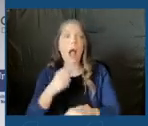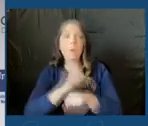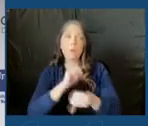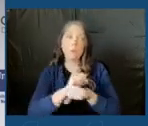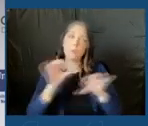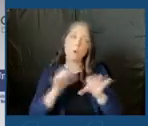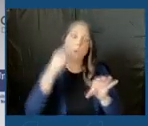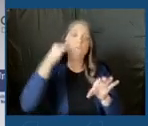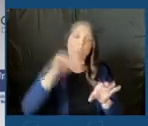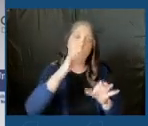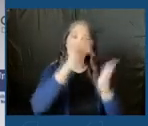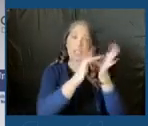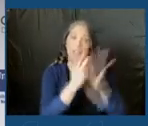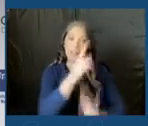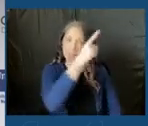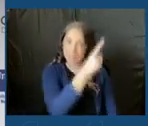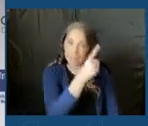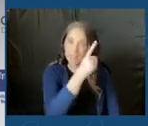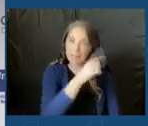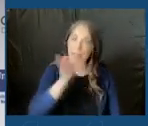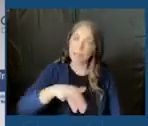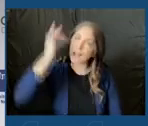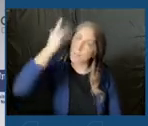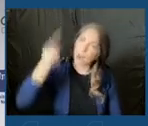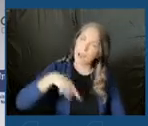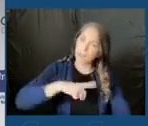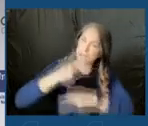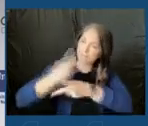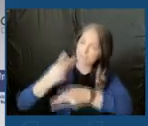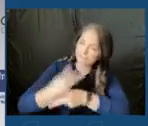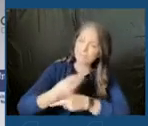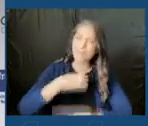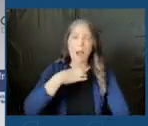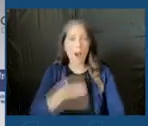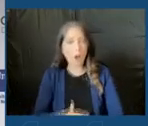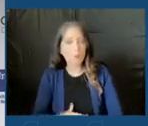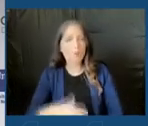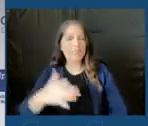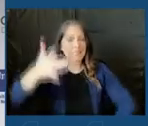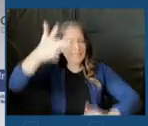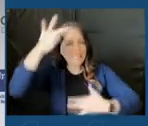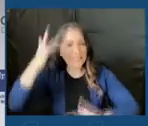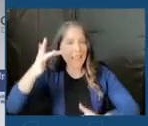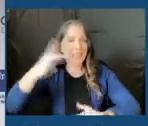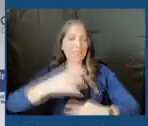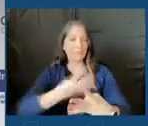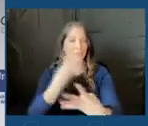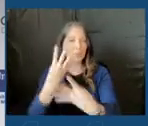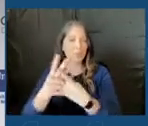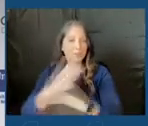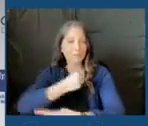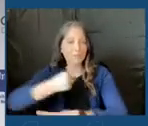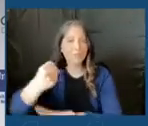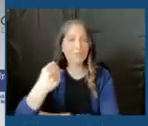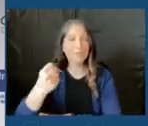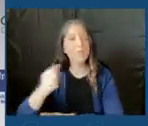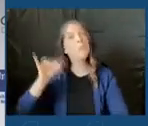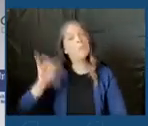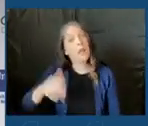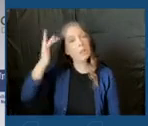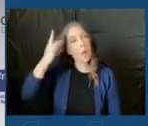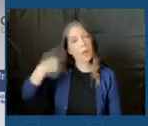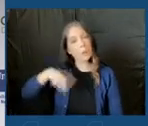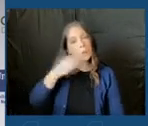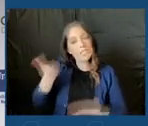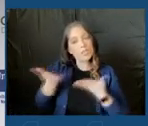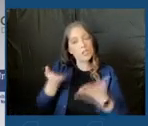are hungry and sick and incarcerated and living in fear, because this is what we do. This is our motivation. We serve God